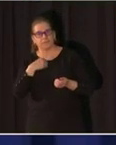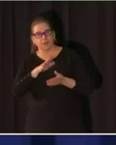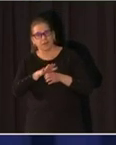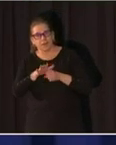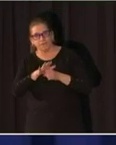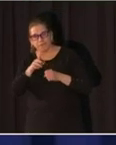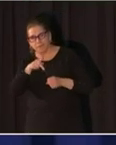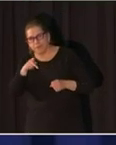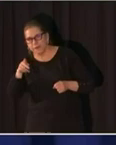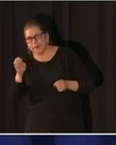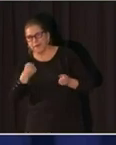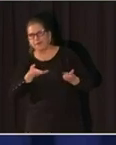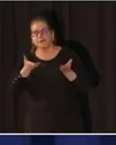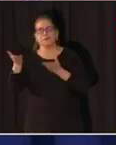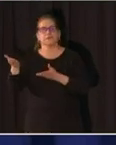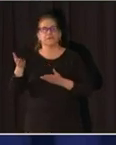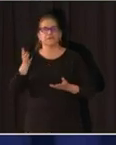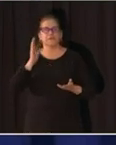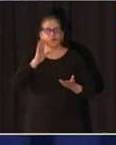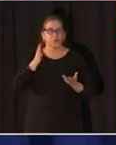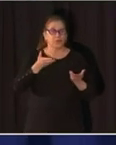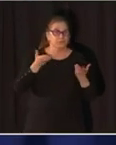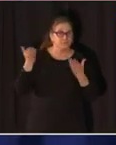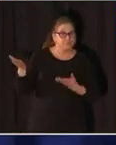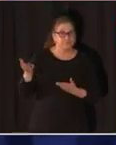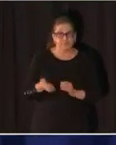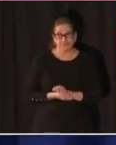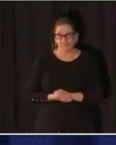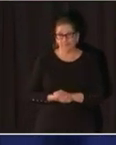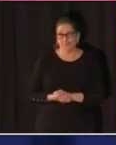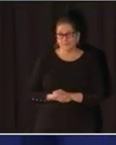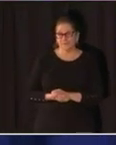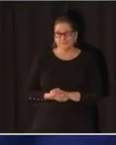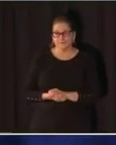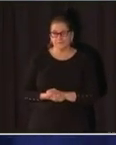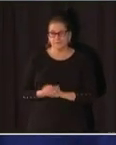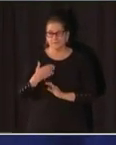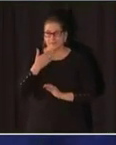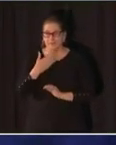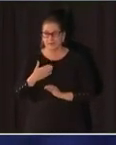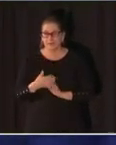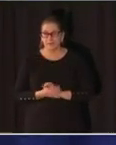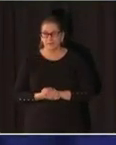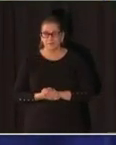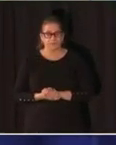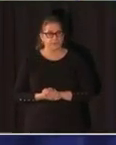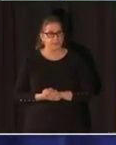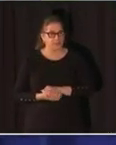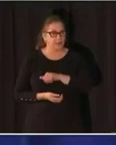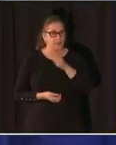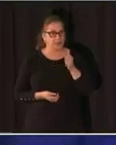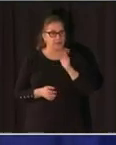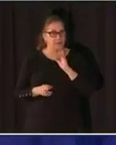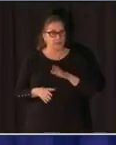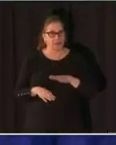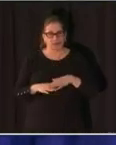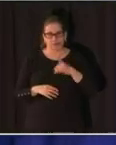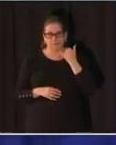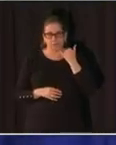custody. Thank you. Is anybody next on the phone? Nathan Baca, WUSA 9. Okay,